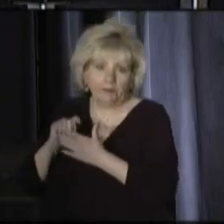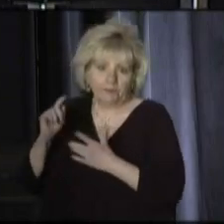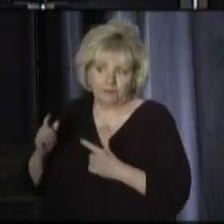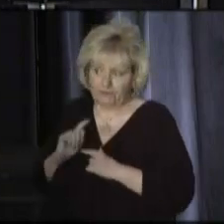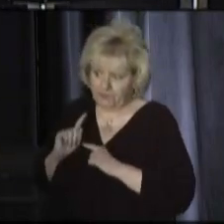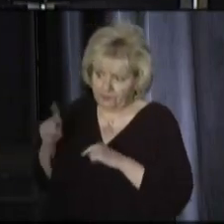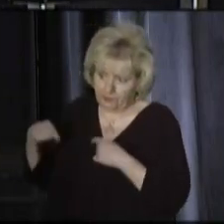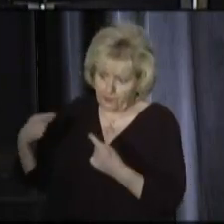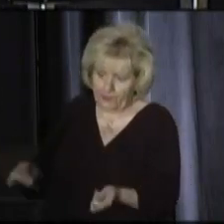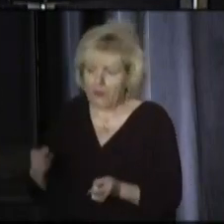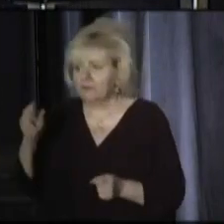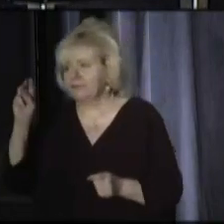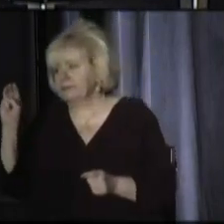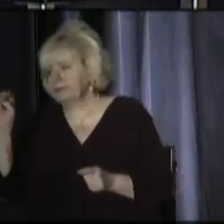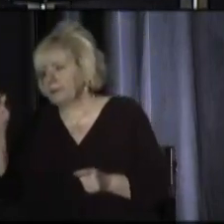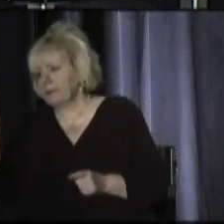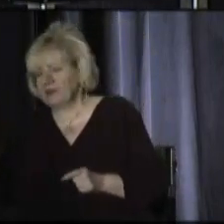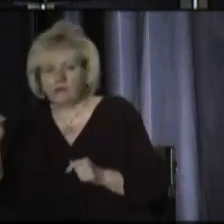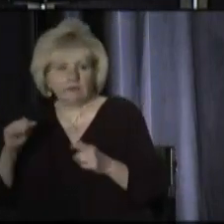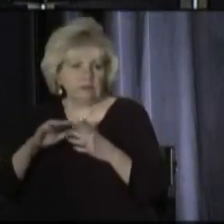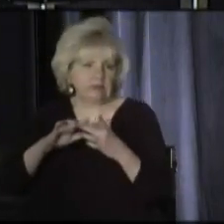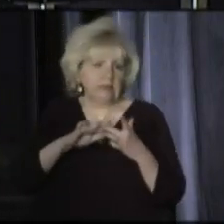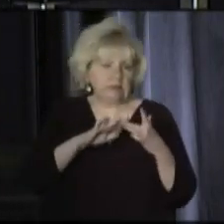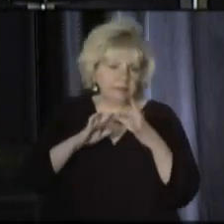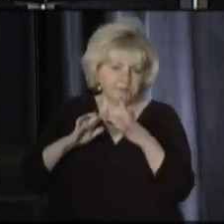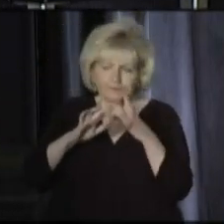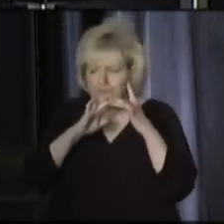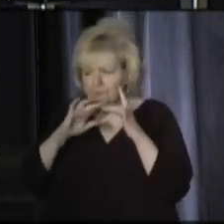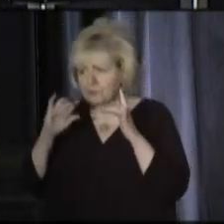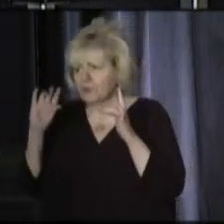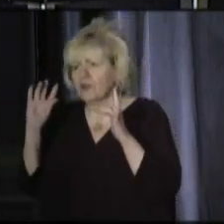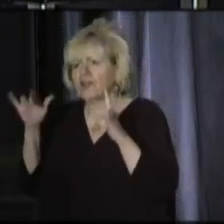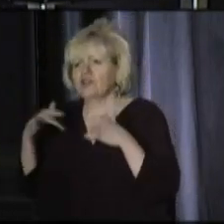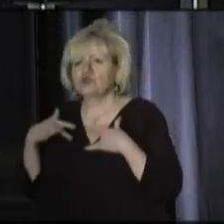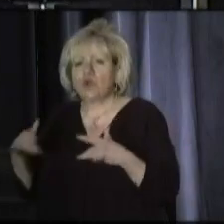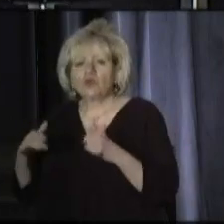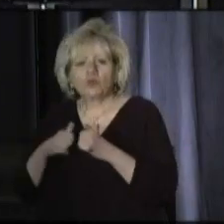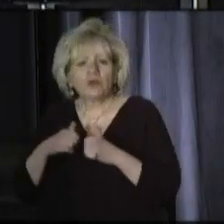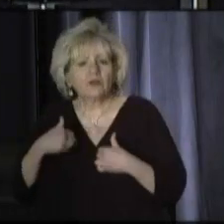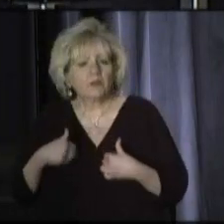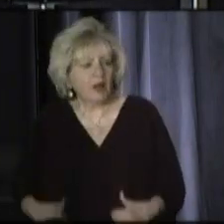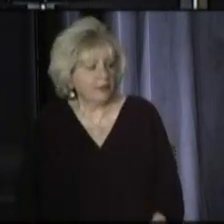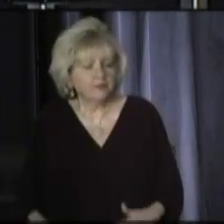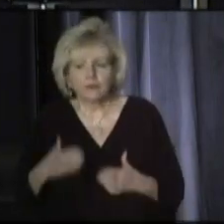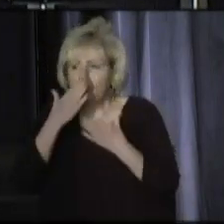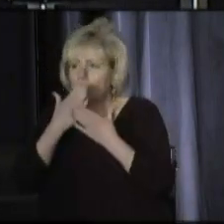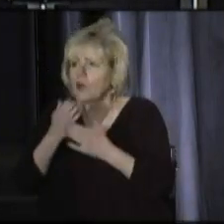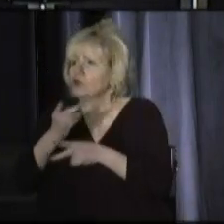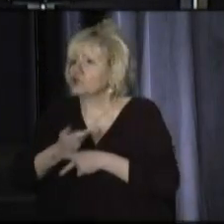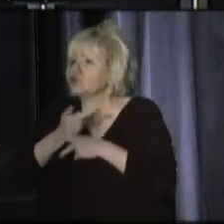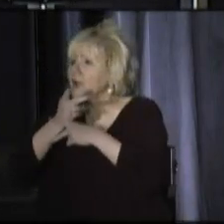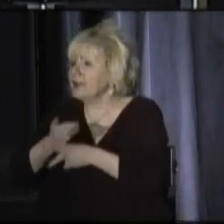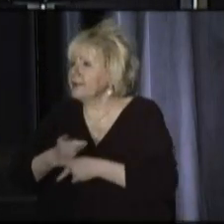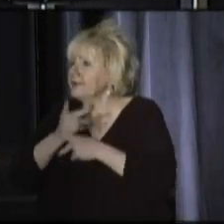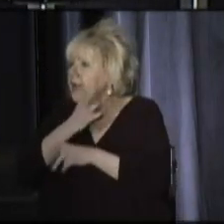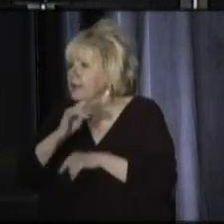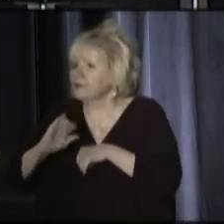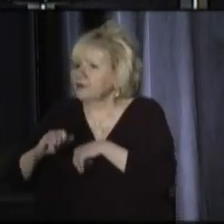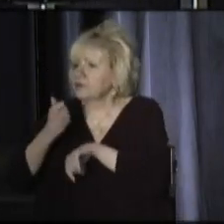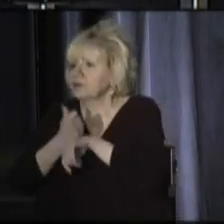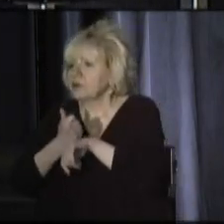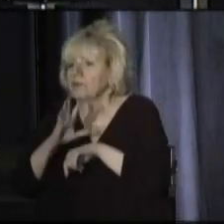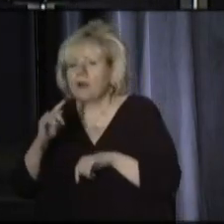purpose. And so I think we often find we come back to exactly where we started, but I started with letters.